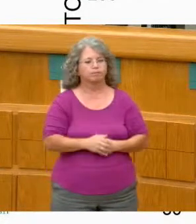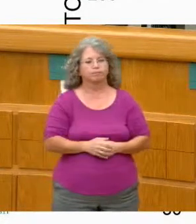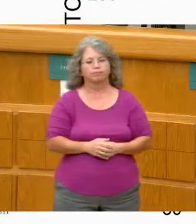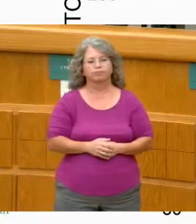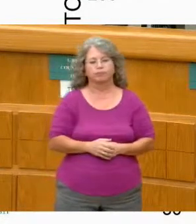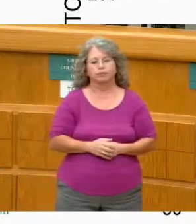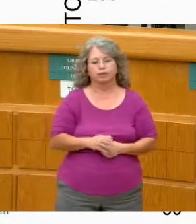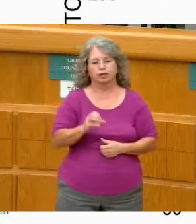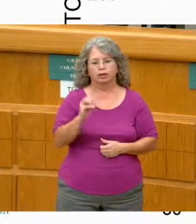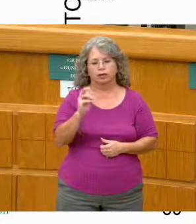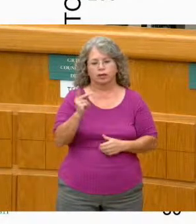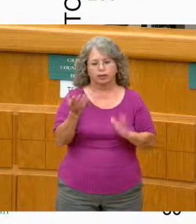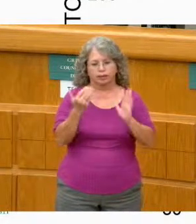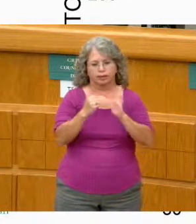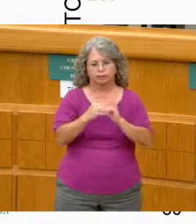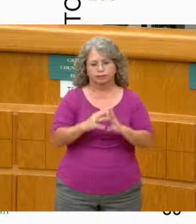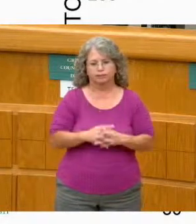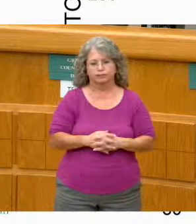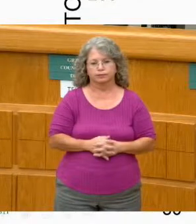Okay, one more time.